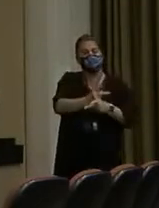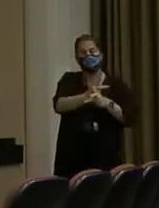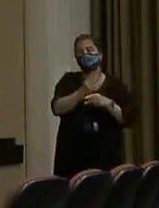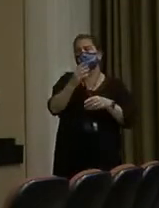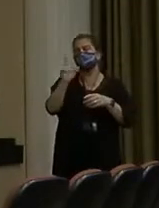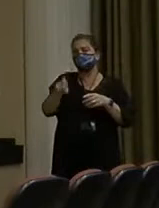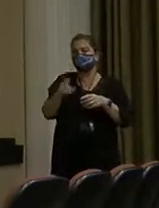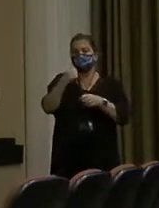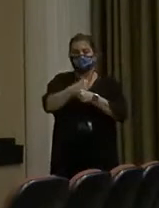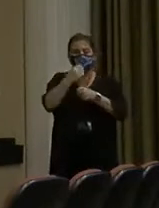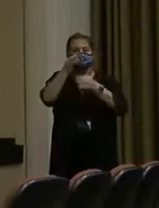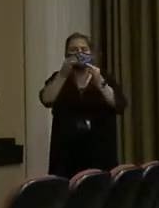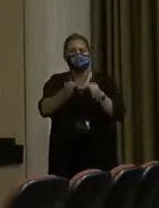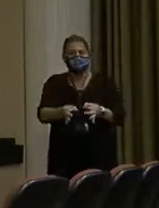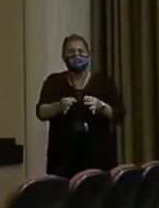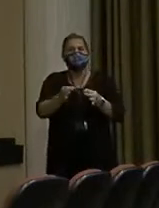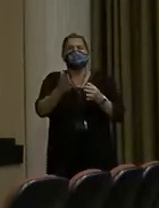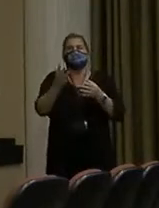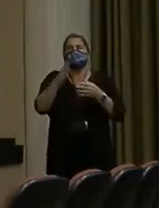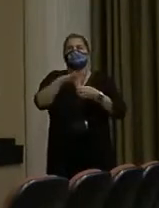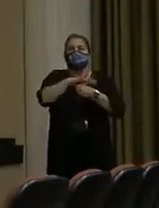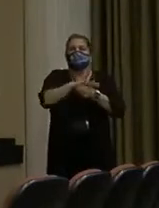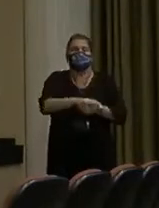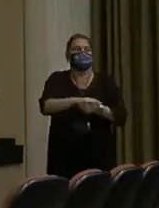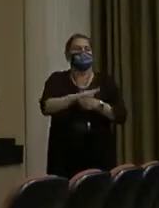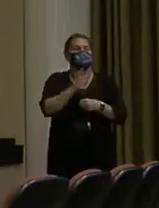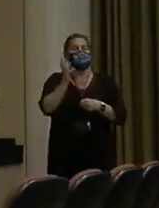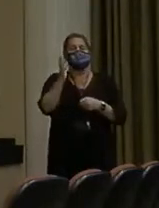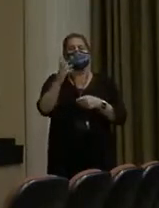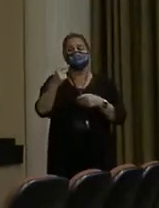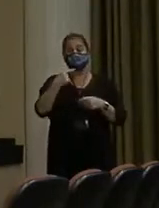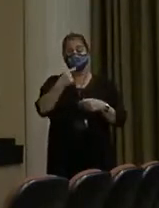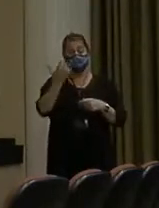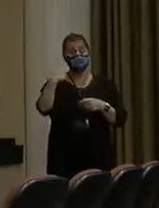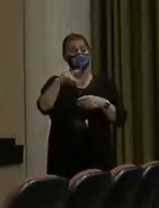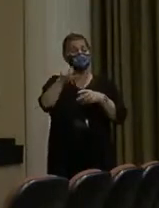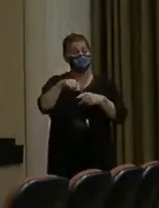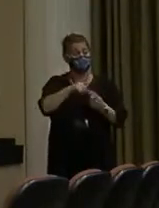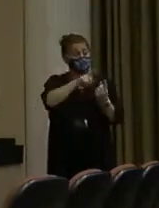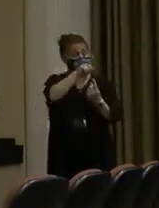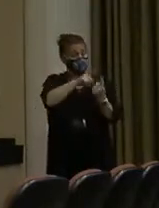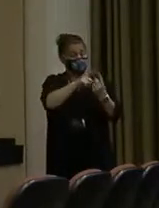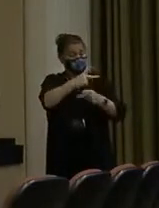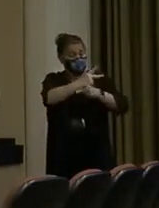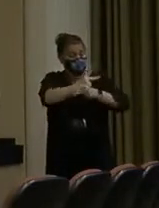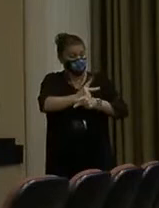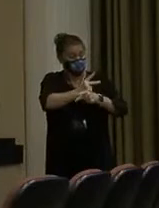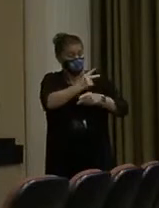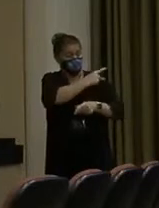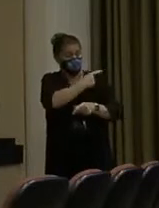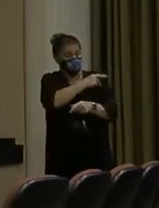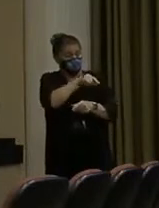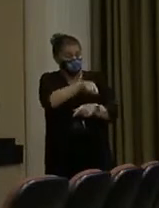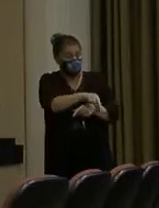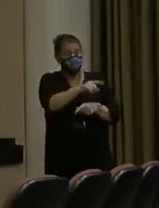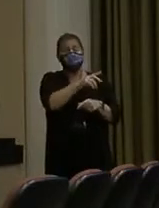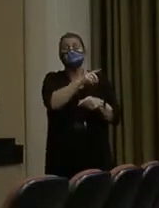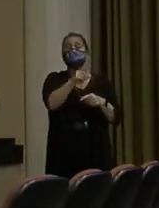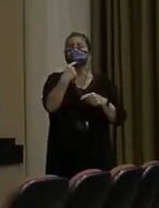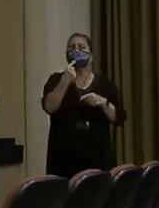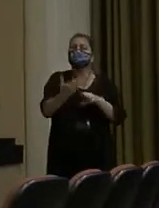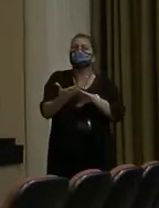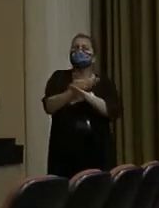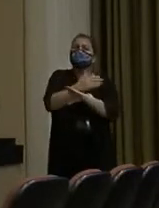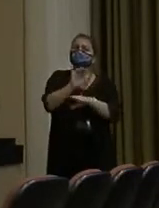I was taken by what Dr. Weiner said before about taking care of the individual patients. And then he said something before